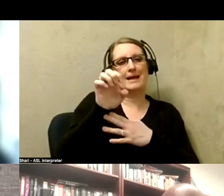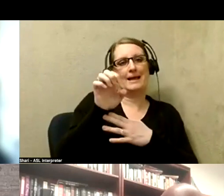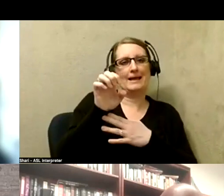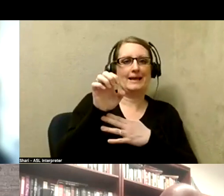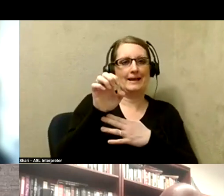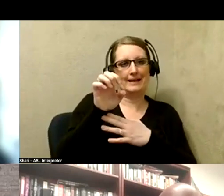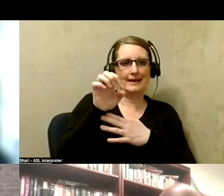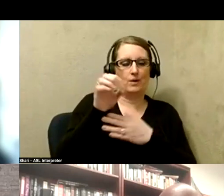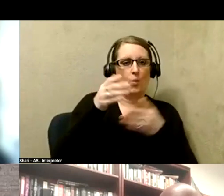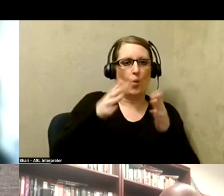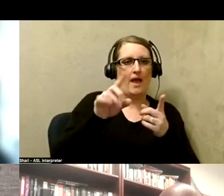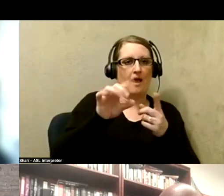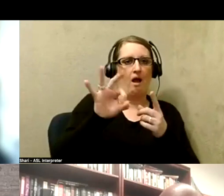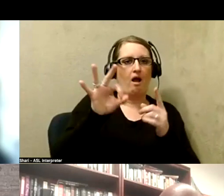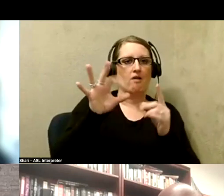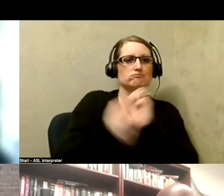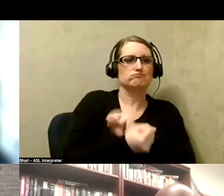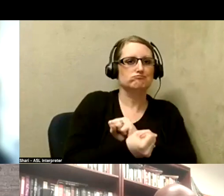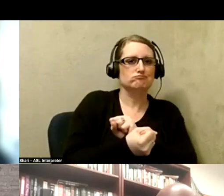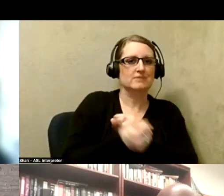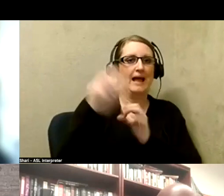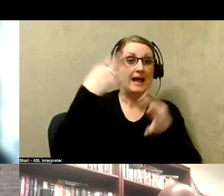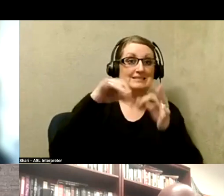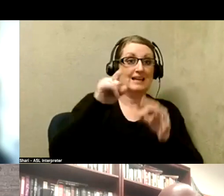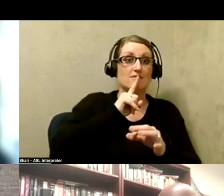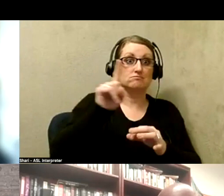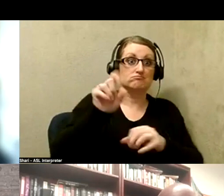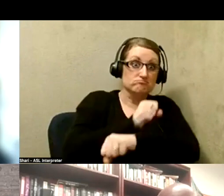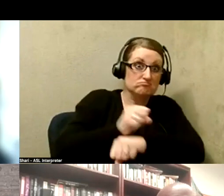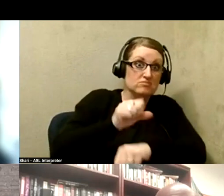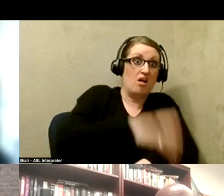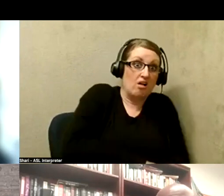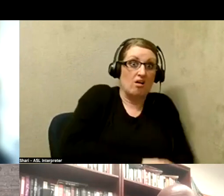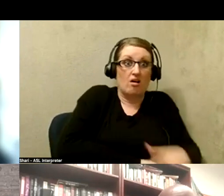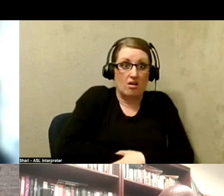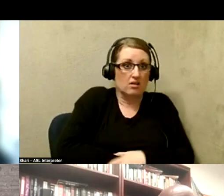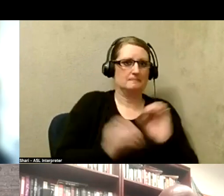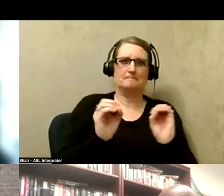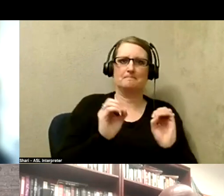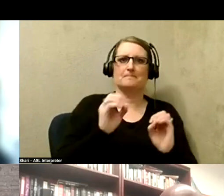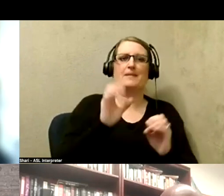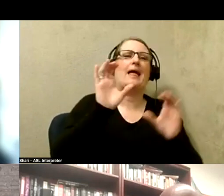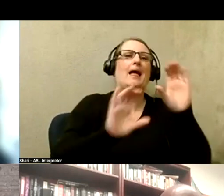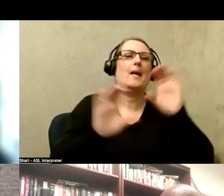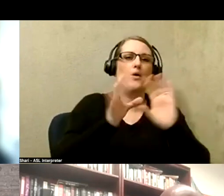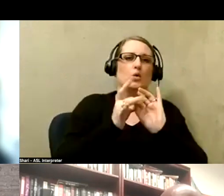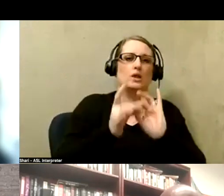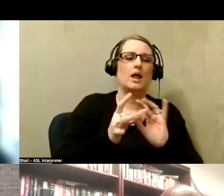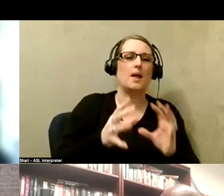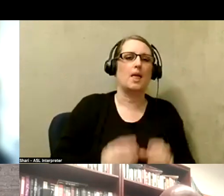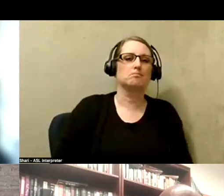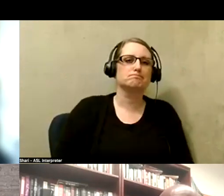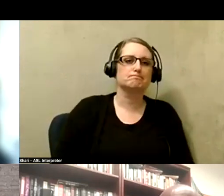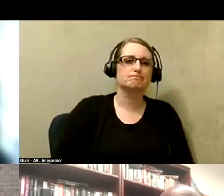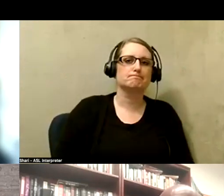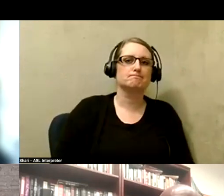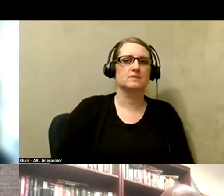restraint, right? It's just a form of chemical restraint, really. And in fact, many of these right to